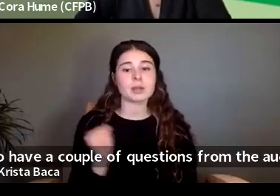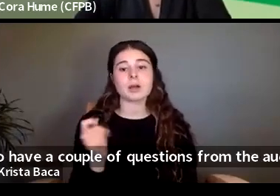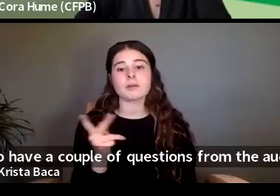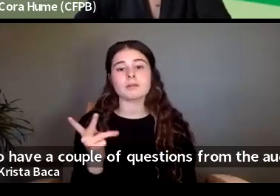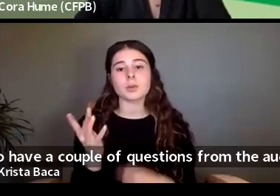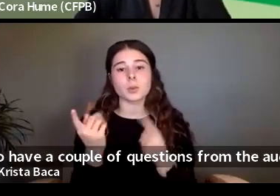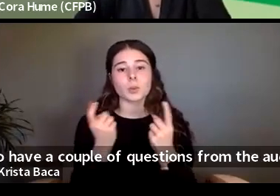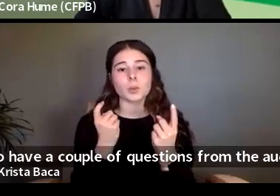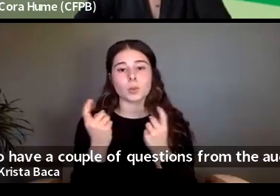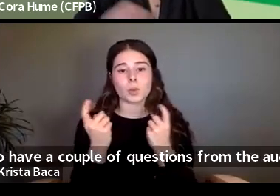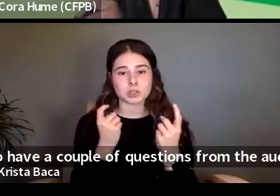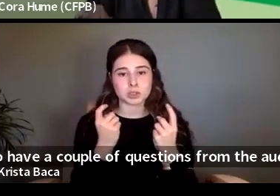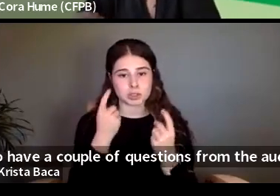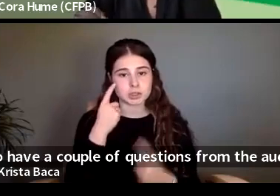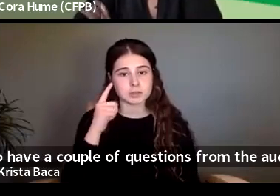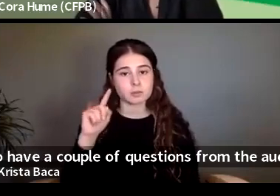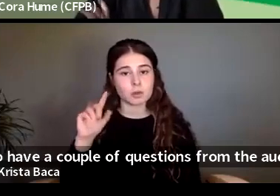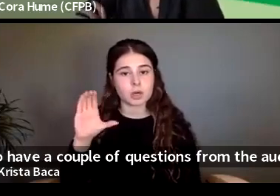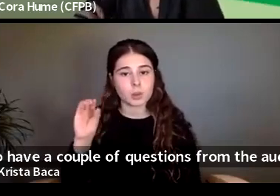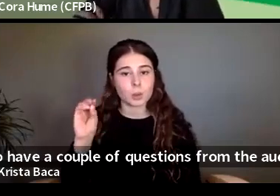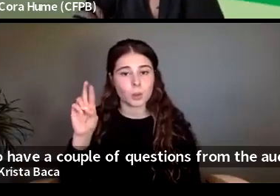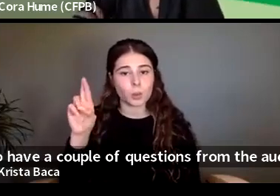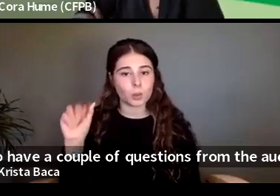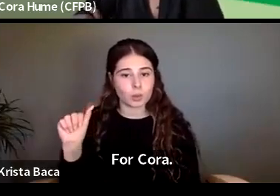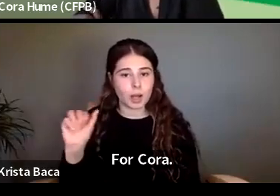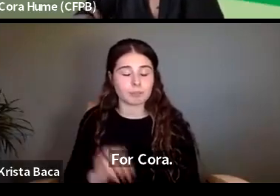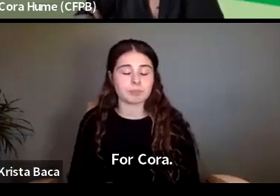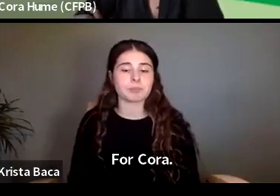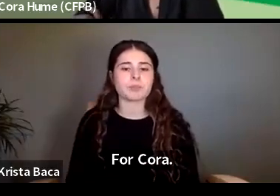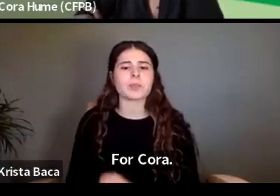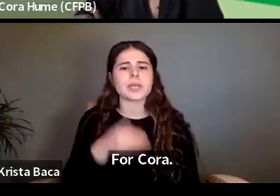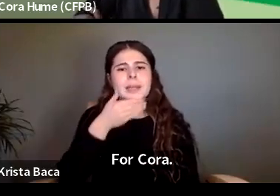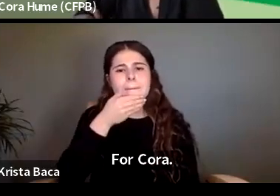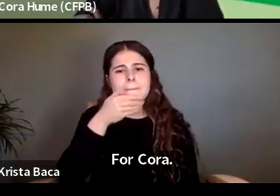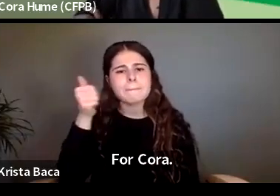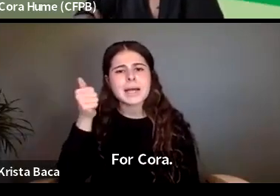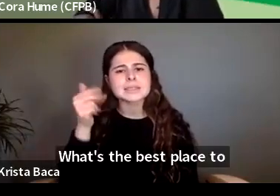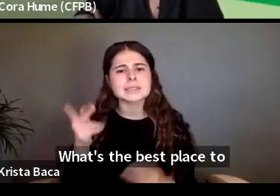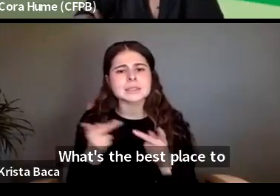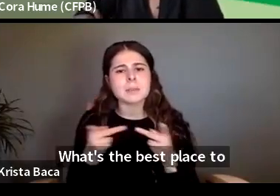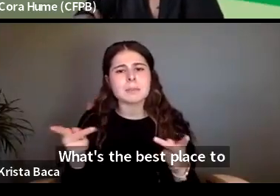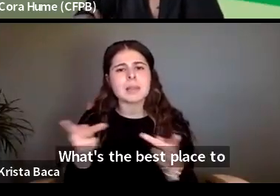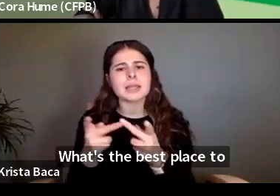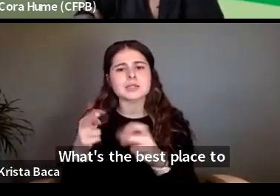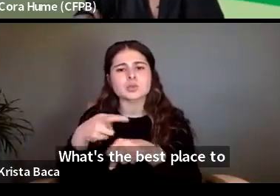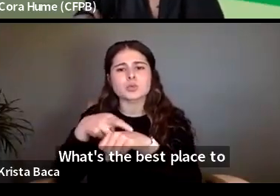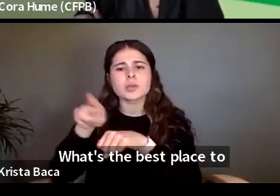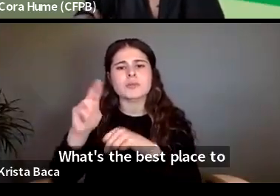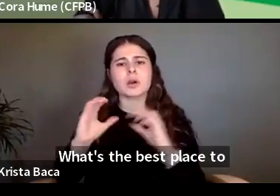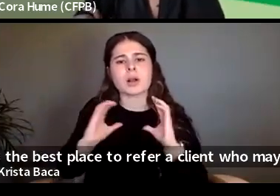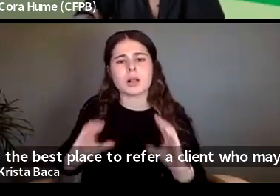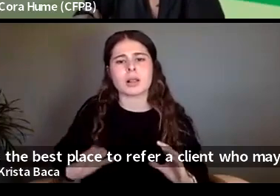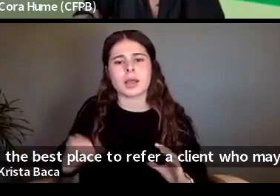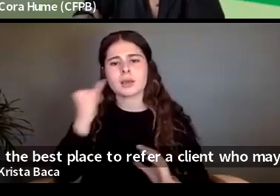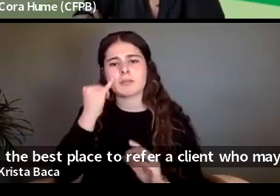For Cora, what's the best place to refer a client who may be the victim of a scam?